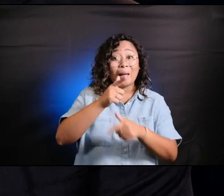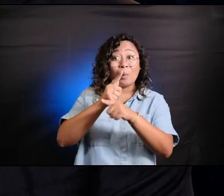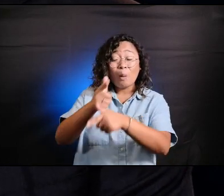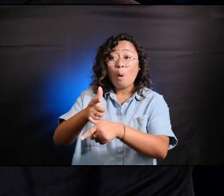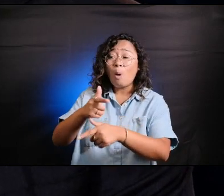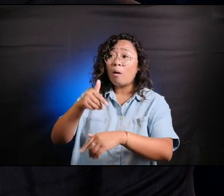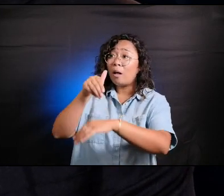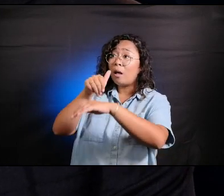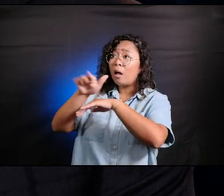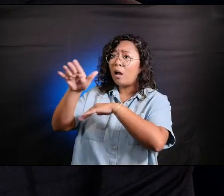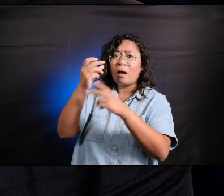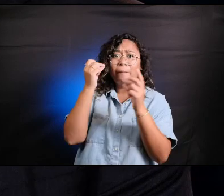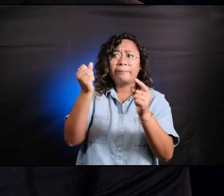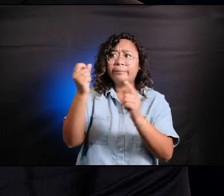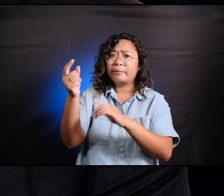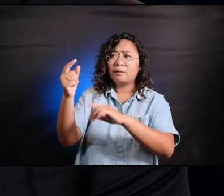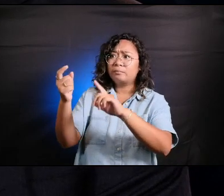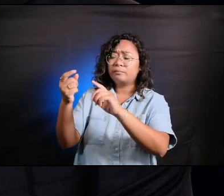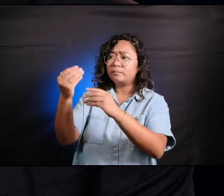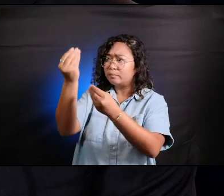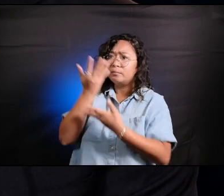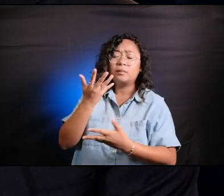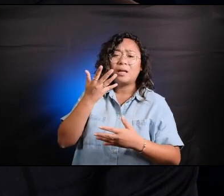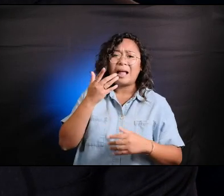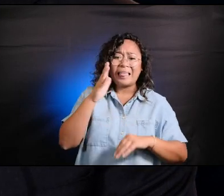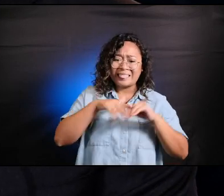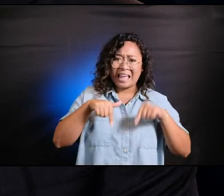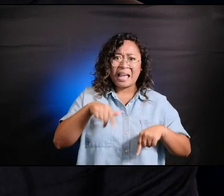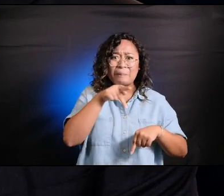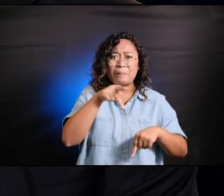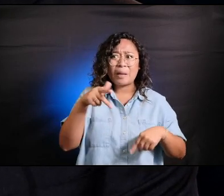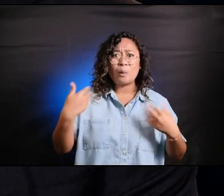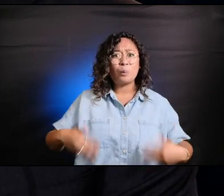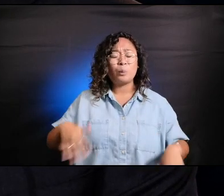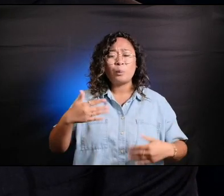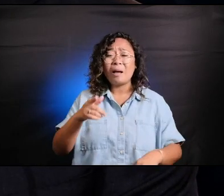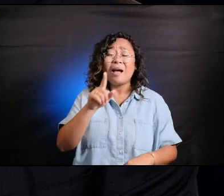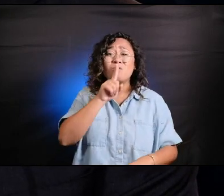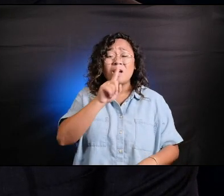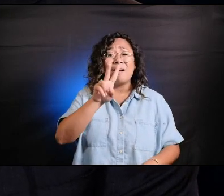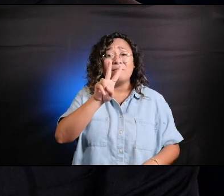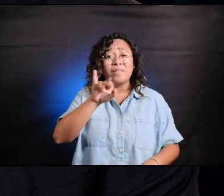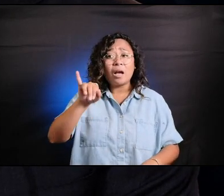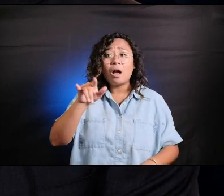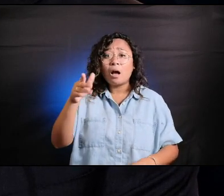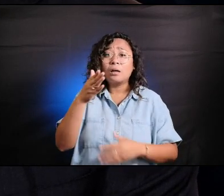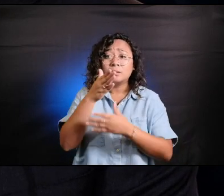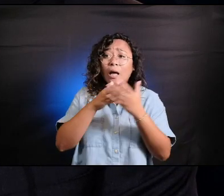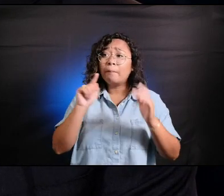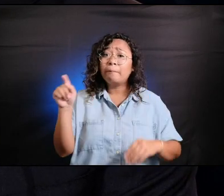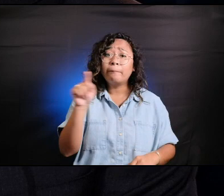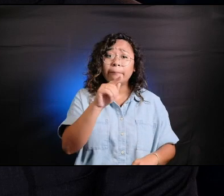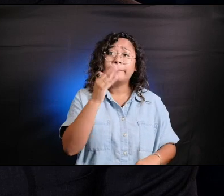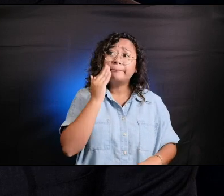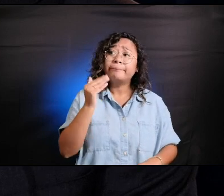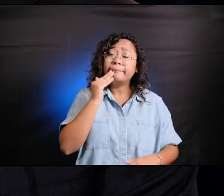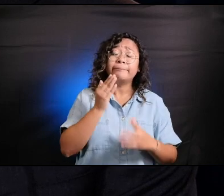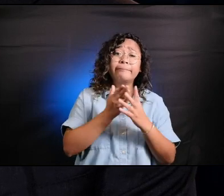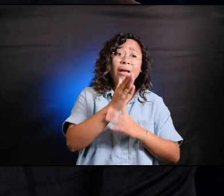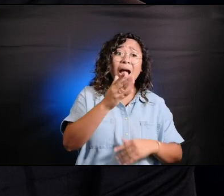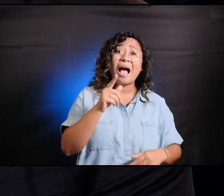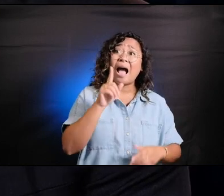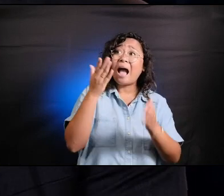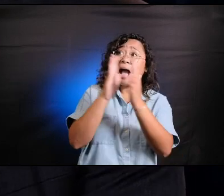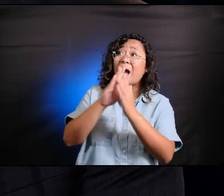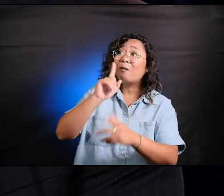faster than this Triple P plan, because you know, in the Virgin Islands, anybody who's been through some stuff, it takes a minute to get some money.